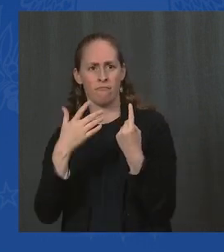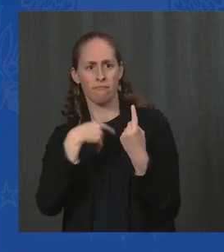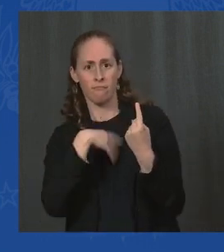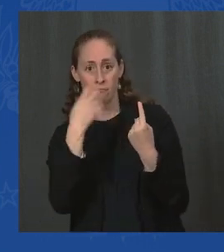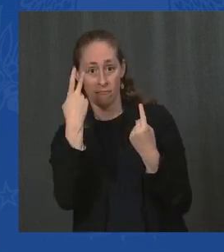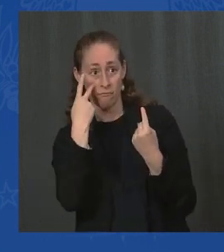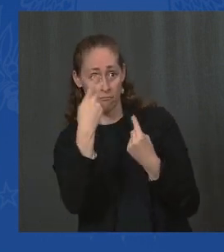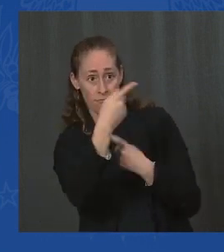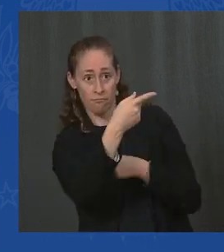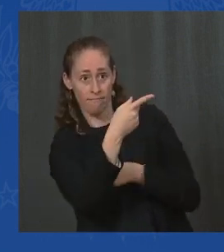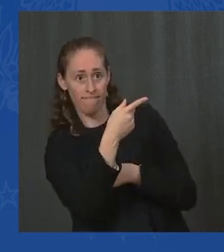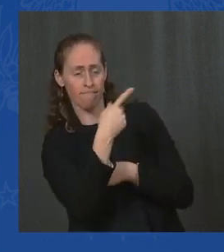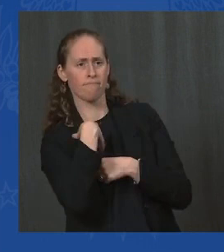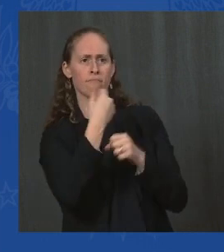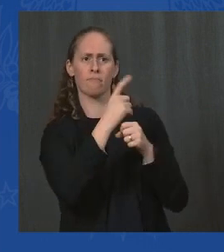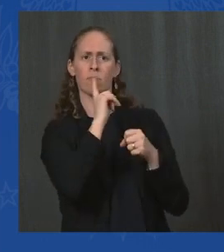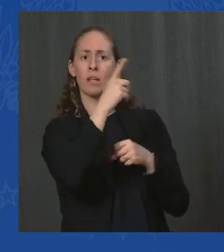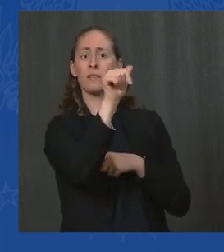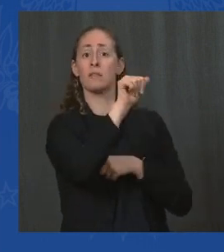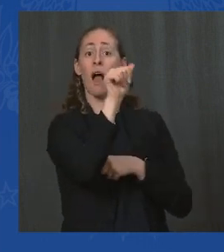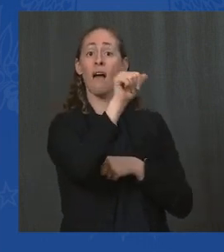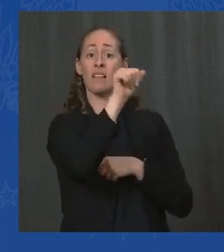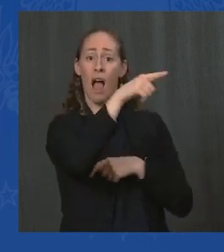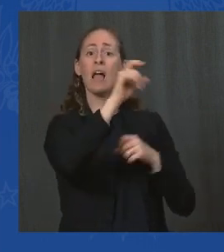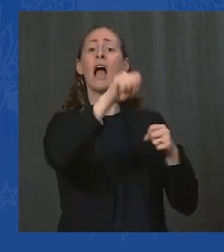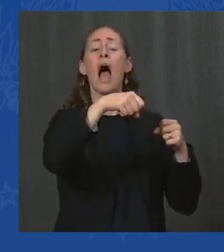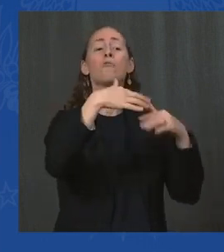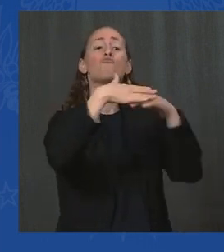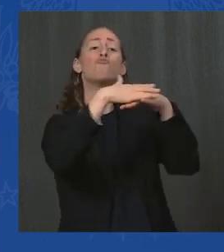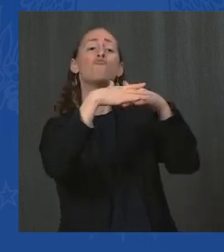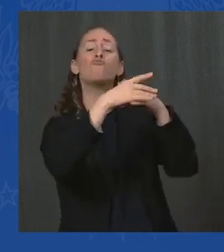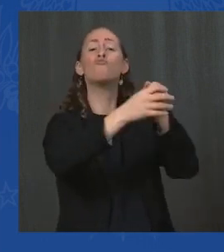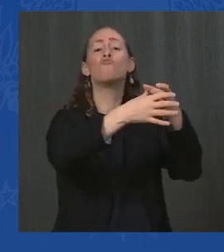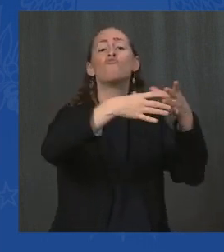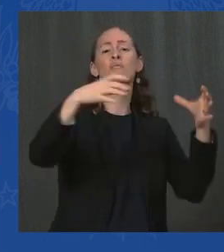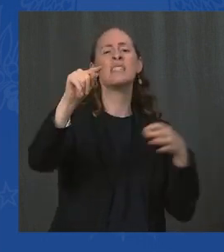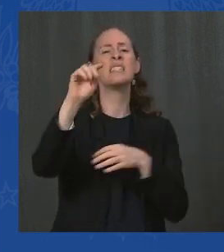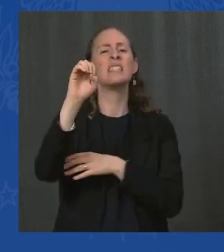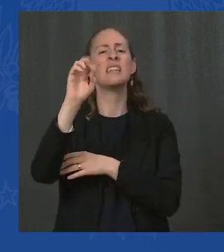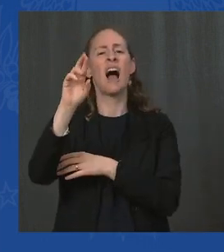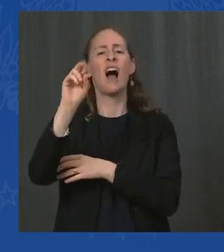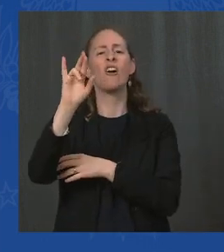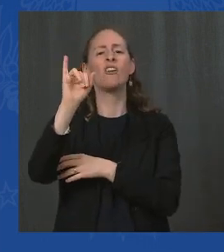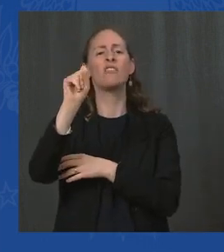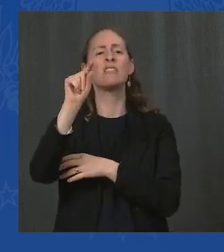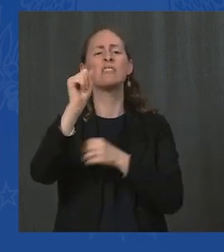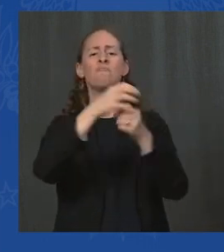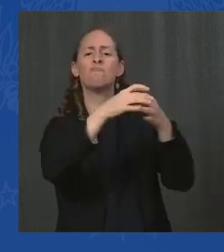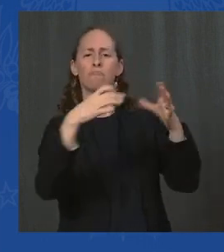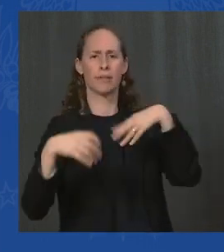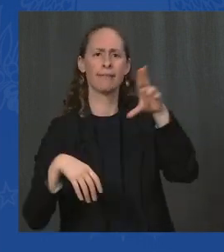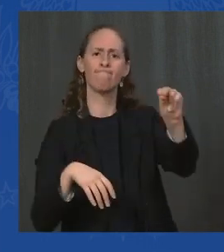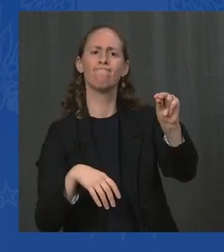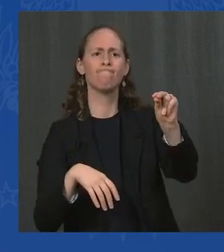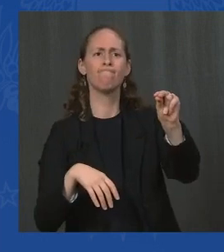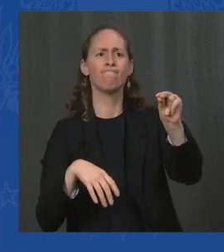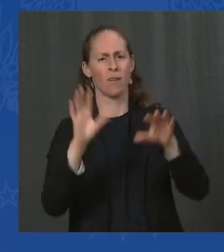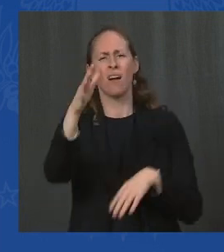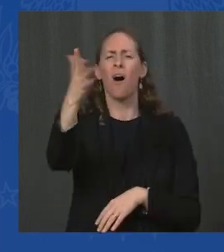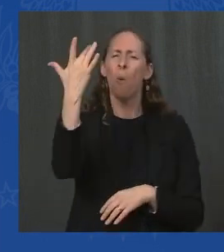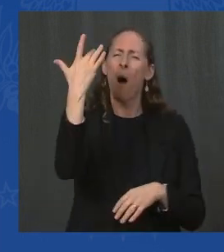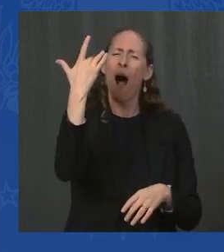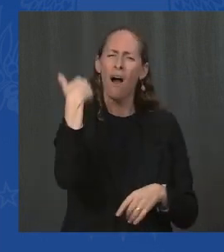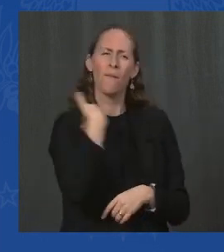on our homeland. Remember why we went to Afghanistan in the first place? Because we were attacked by Osama